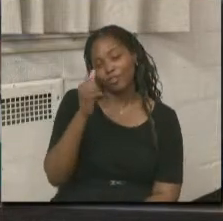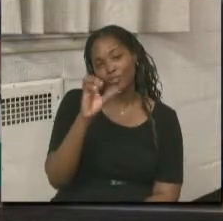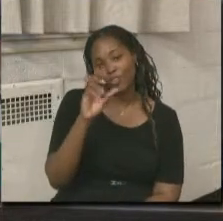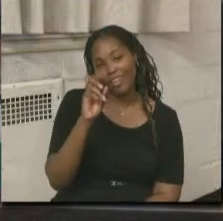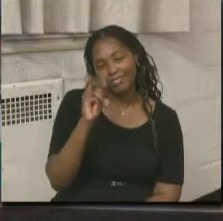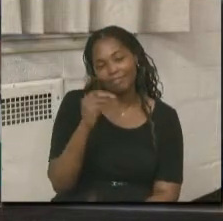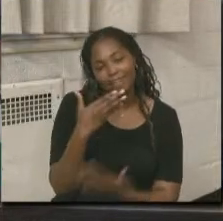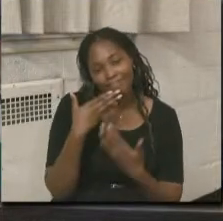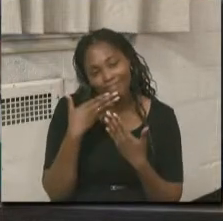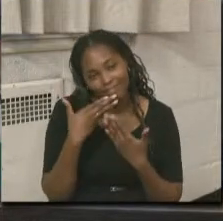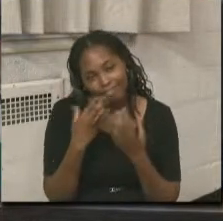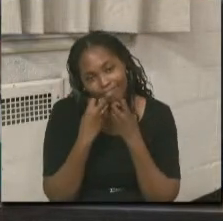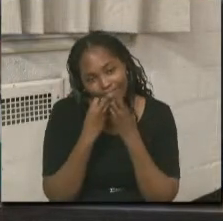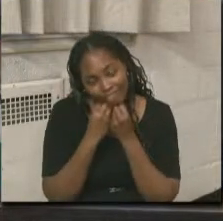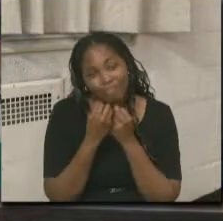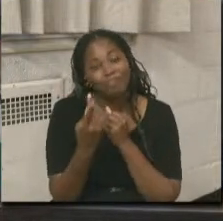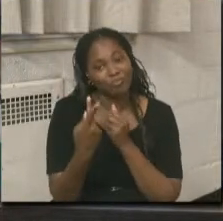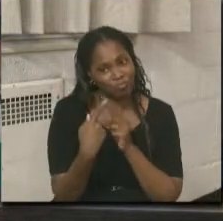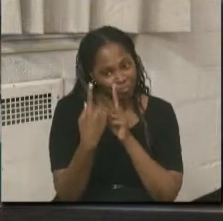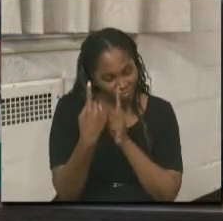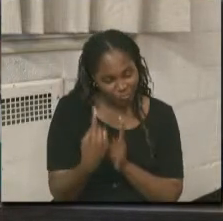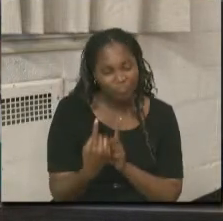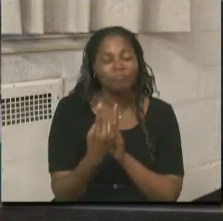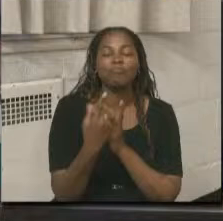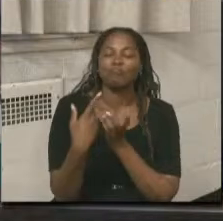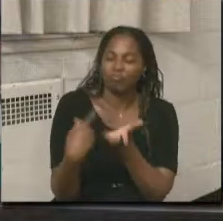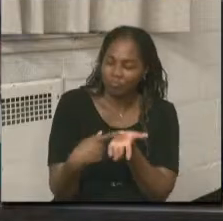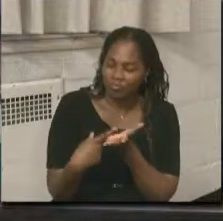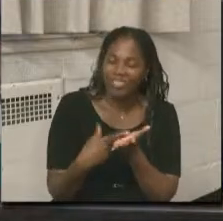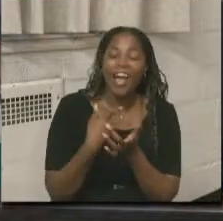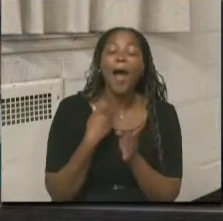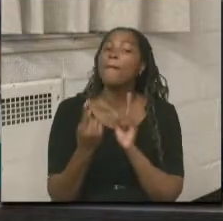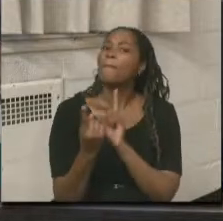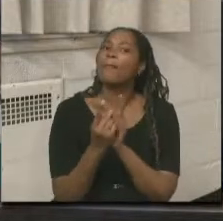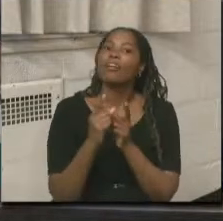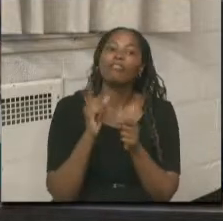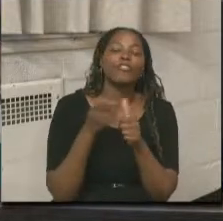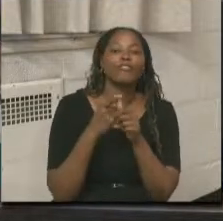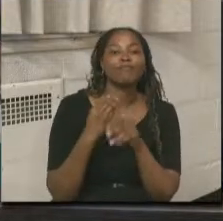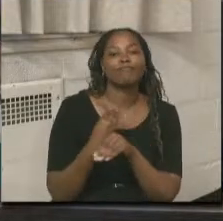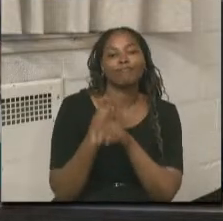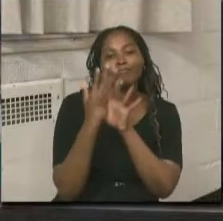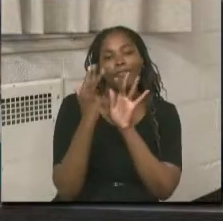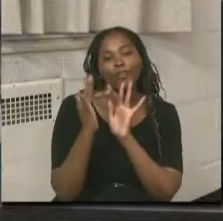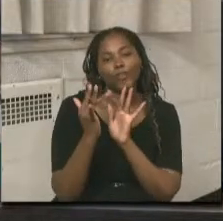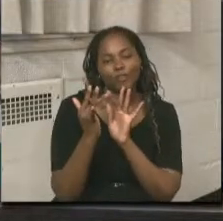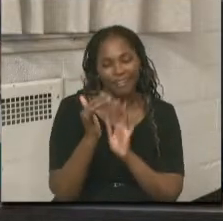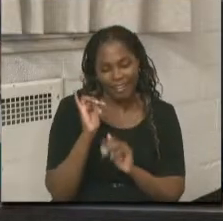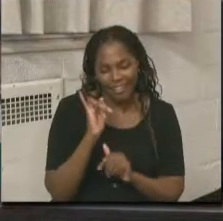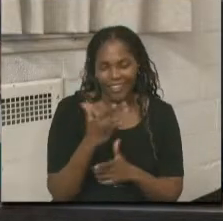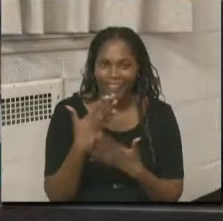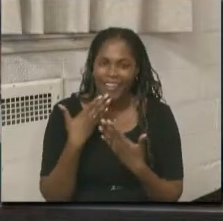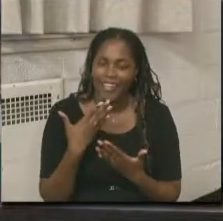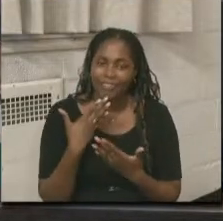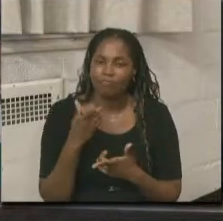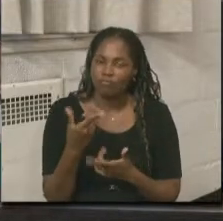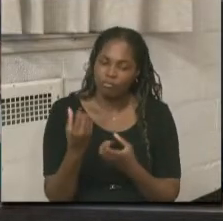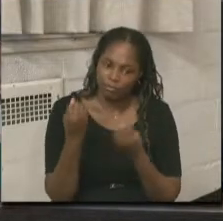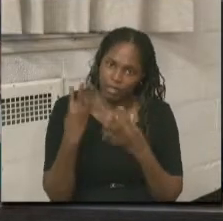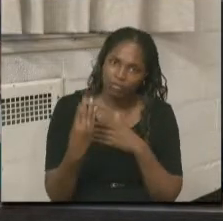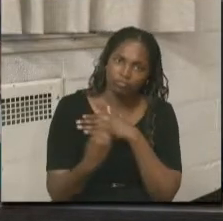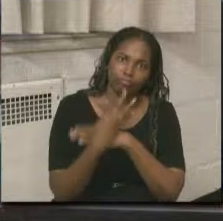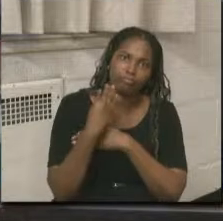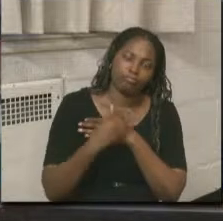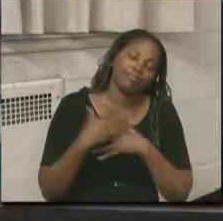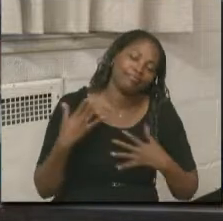our conversations. I met you actually through a virtual meet and greet, so I was really grateful for you. You've given a lot of advice. I